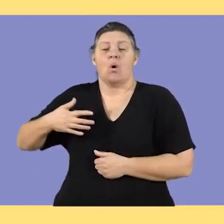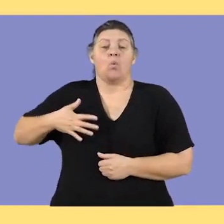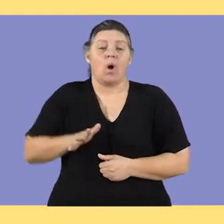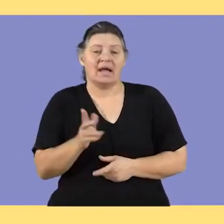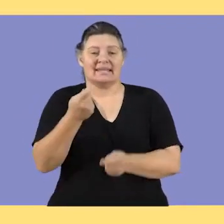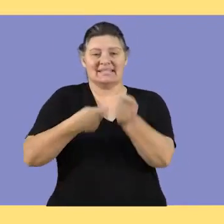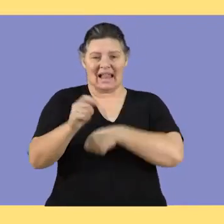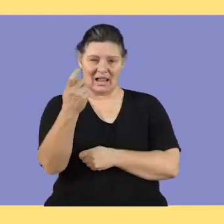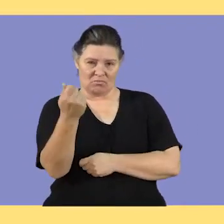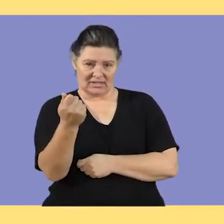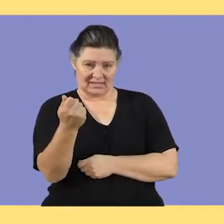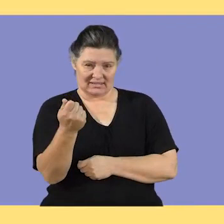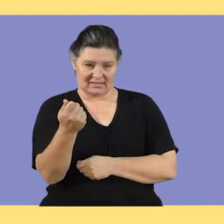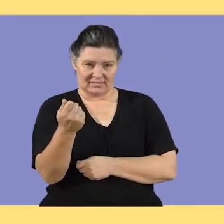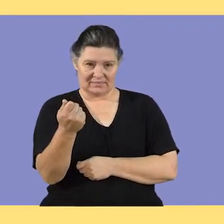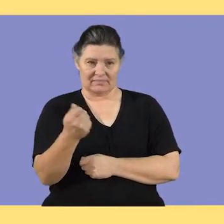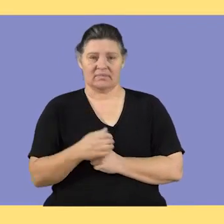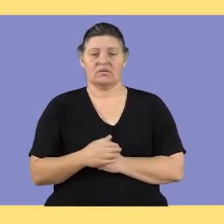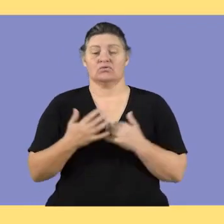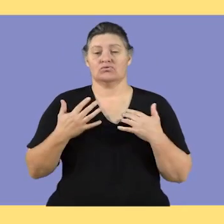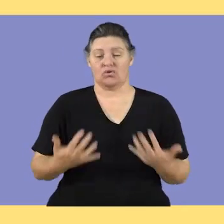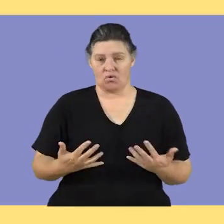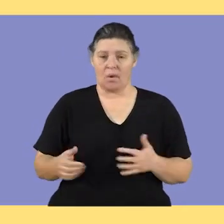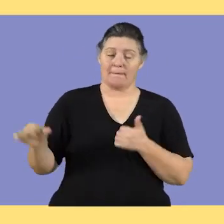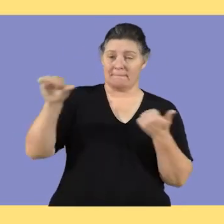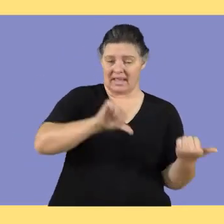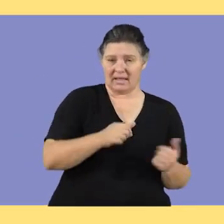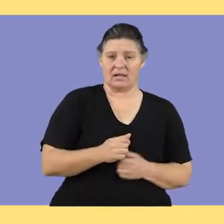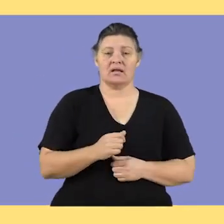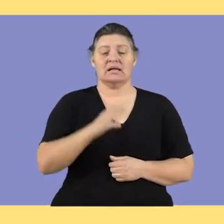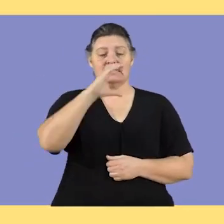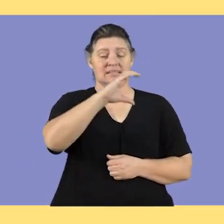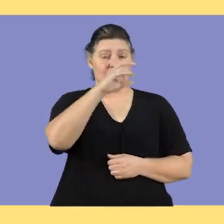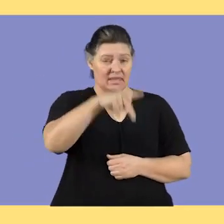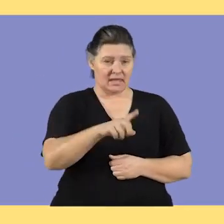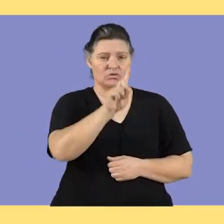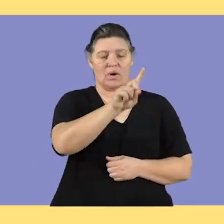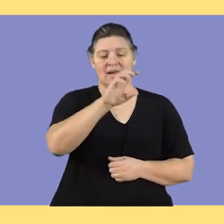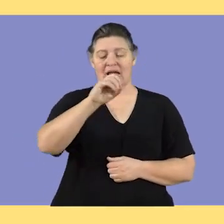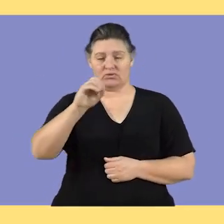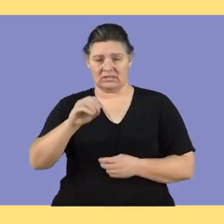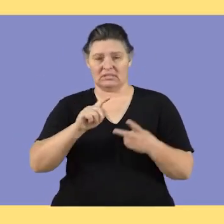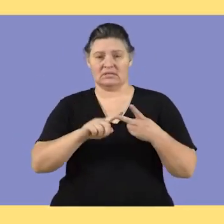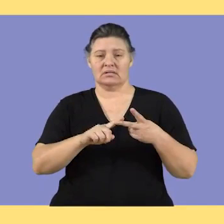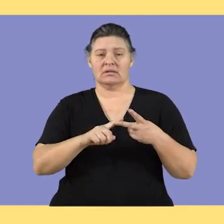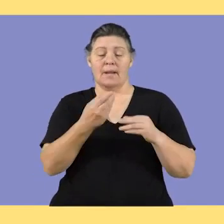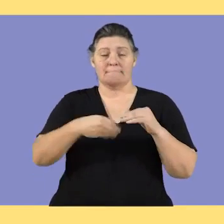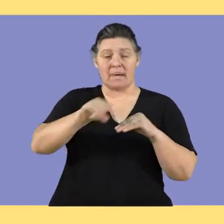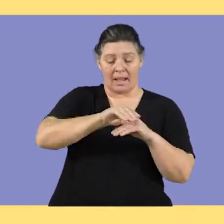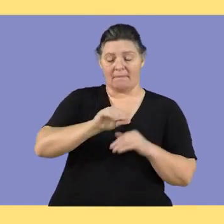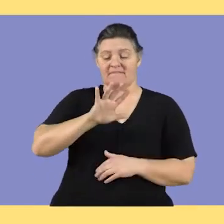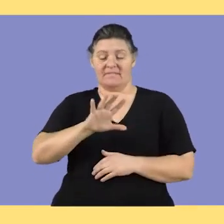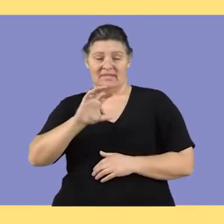want is the selling price. Okay? So let's go back again. Cost, 100.